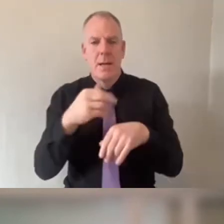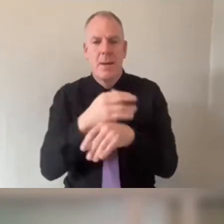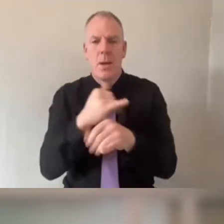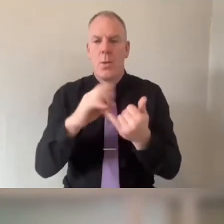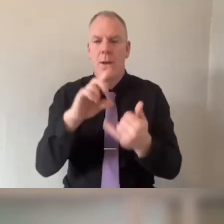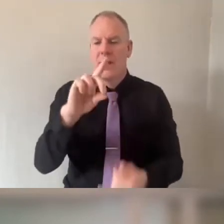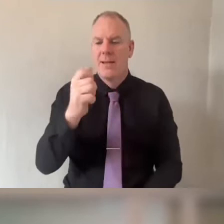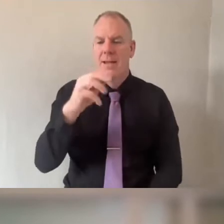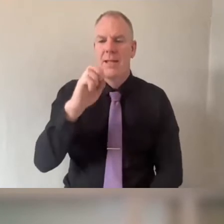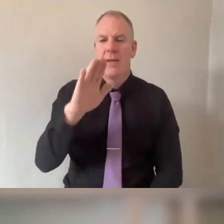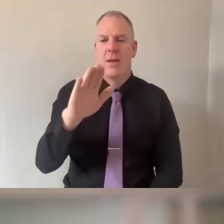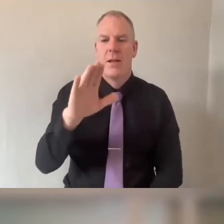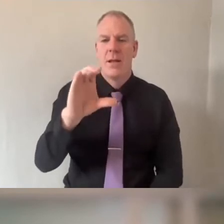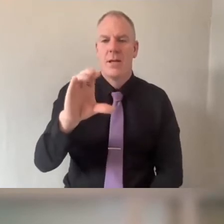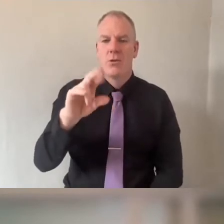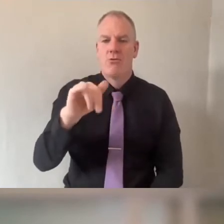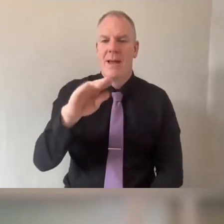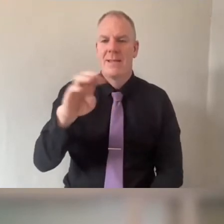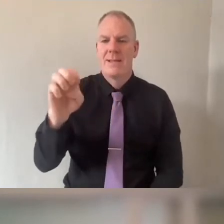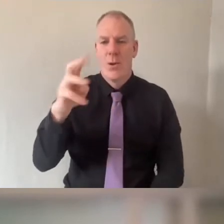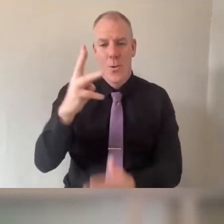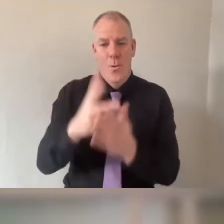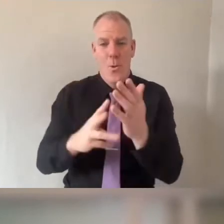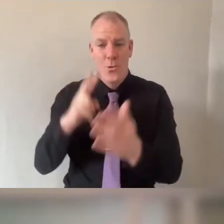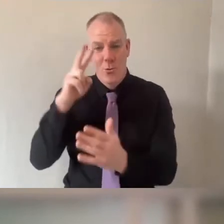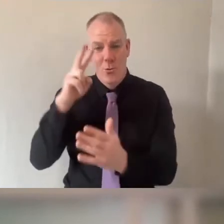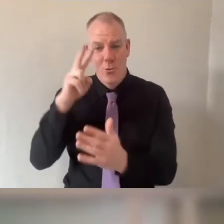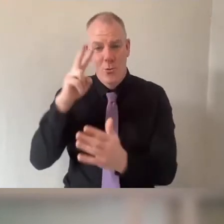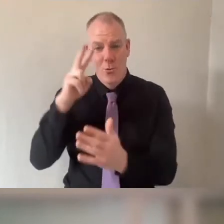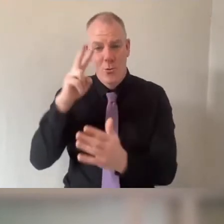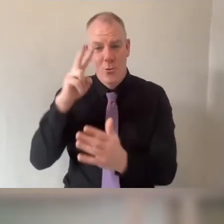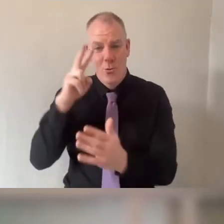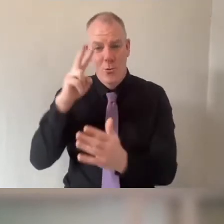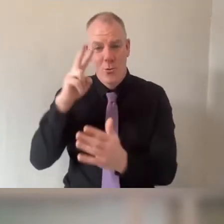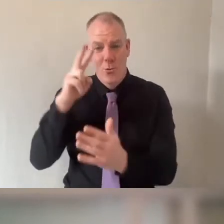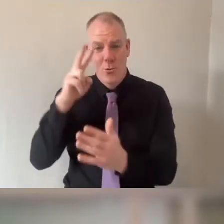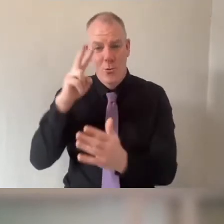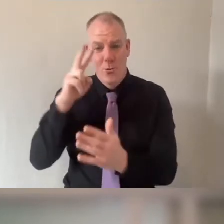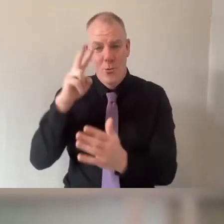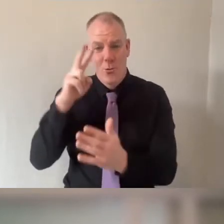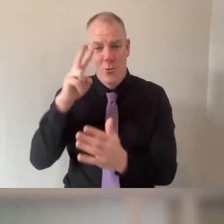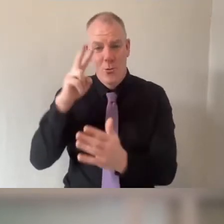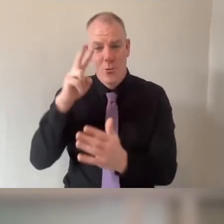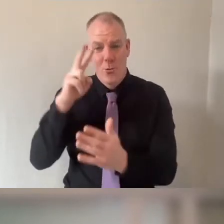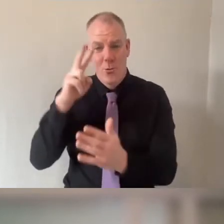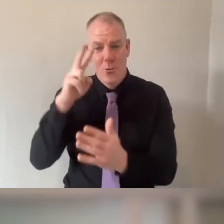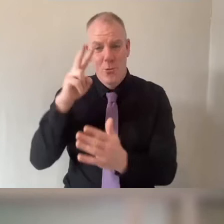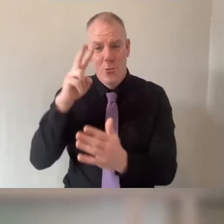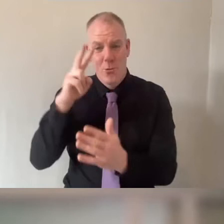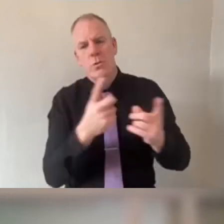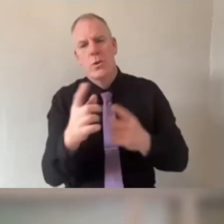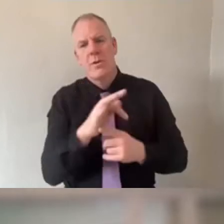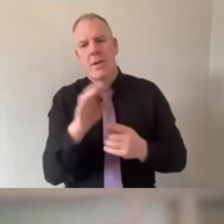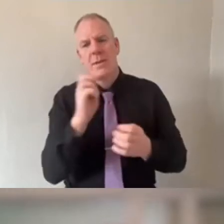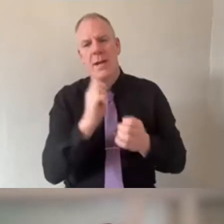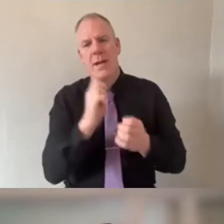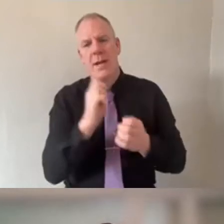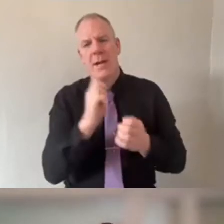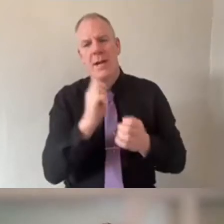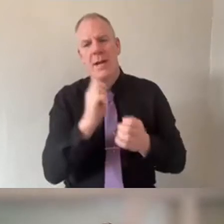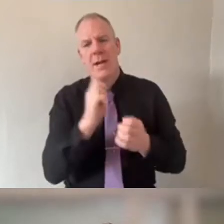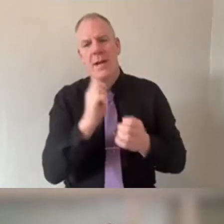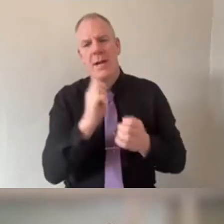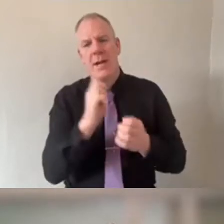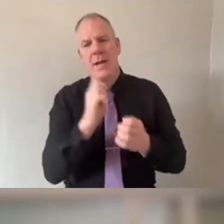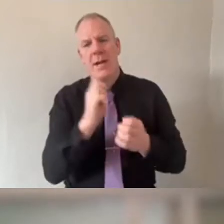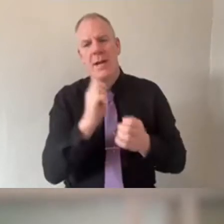a 2017 publication. It's worth a read if you're interested in that angle. Another thing we were doing at the end of 2019 was beginning an